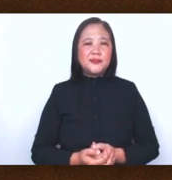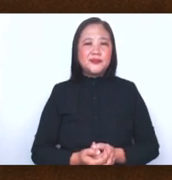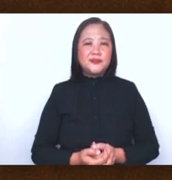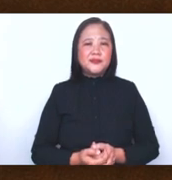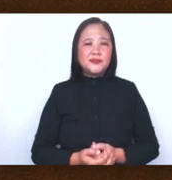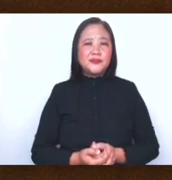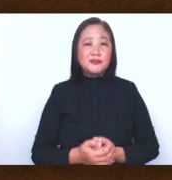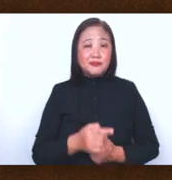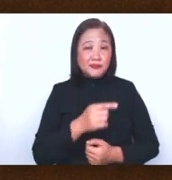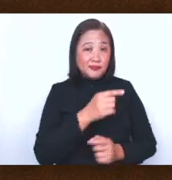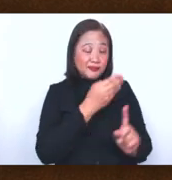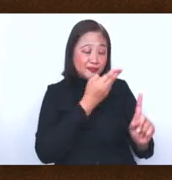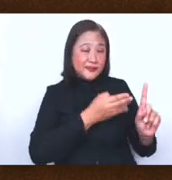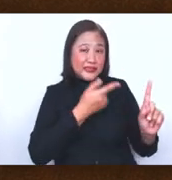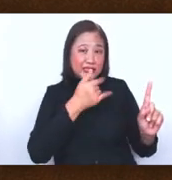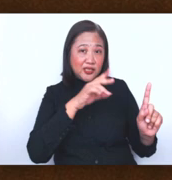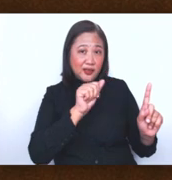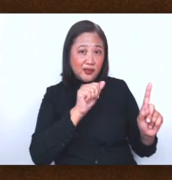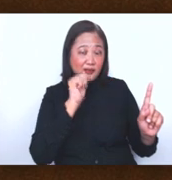Naiiyak ka, Gia.